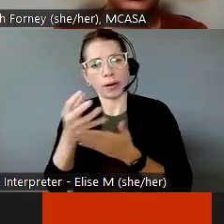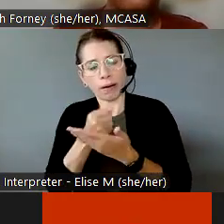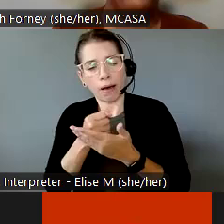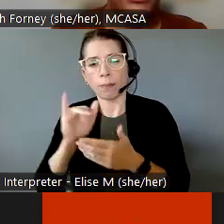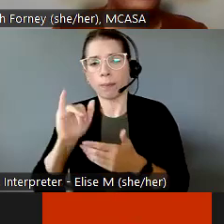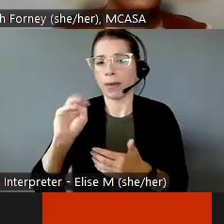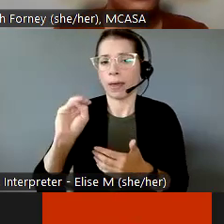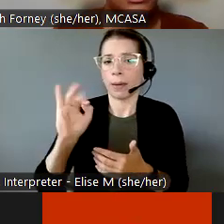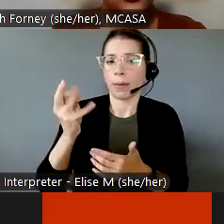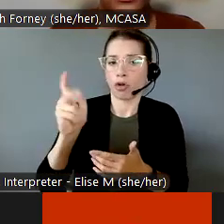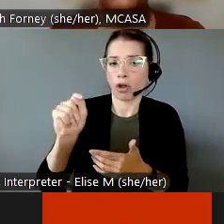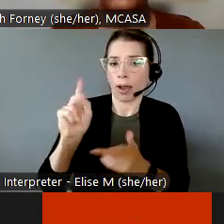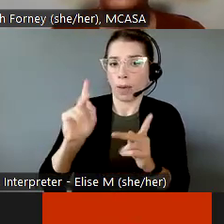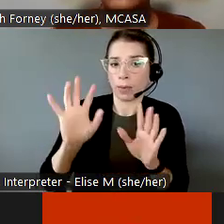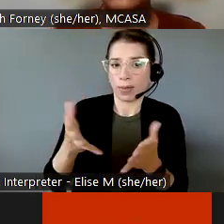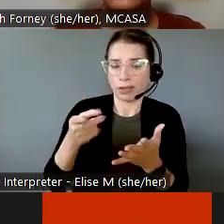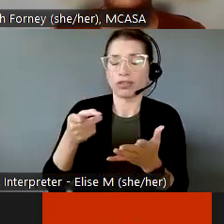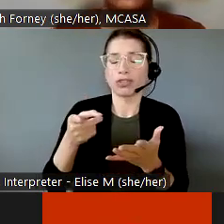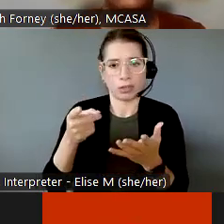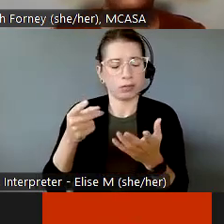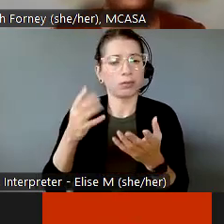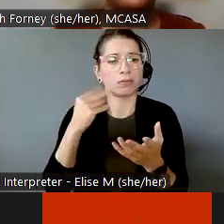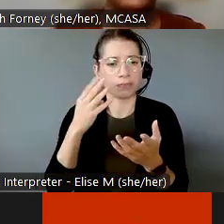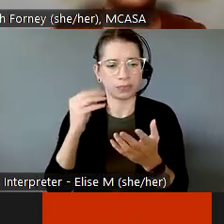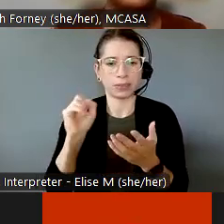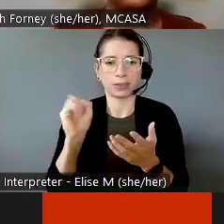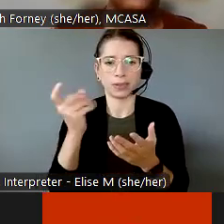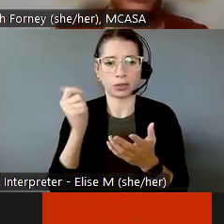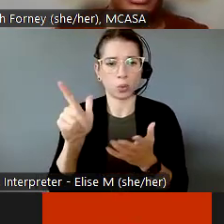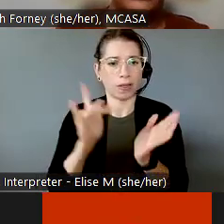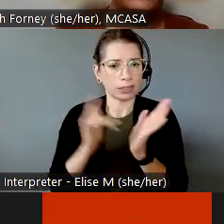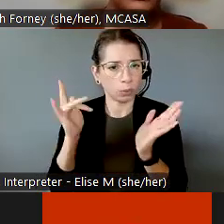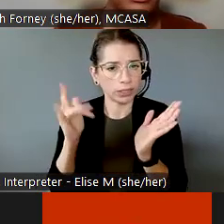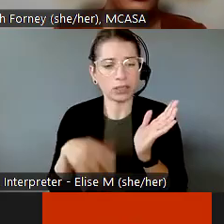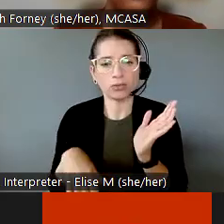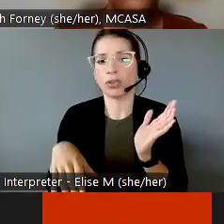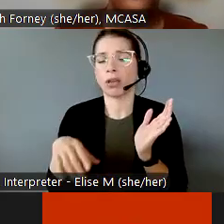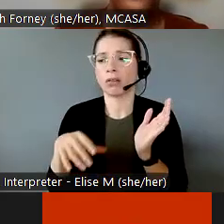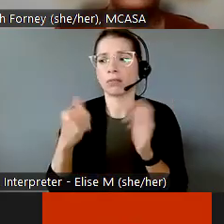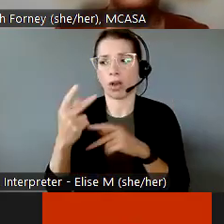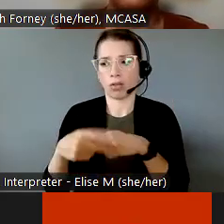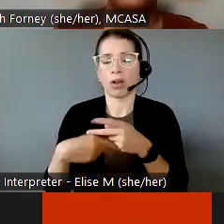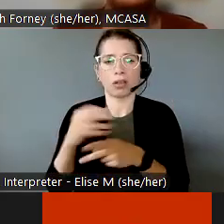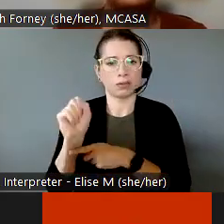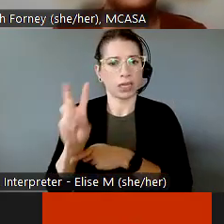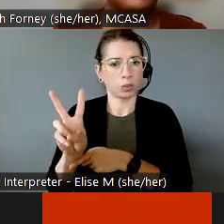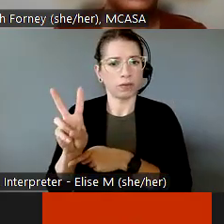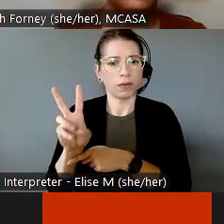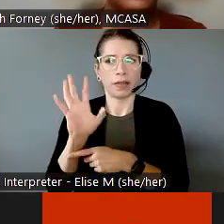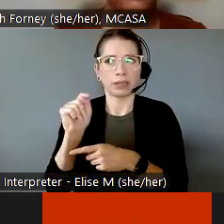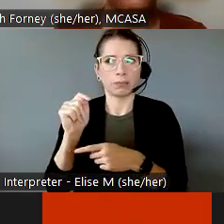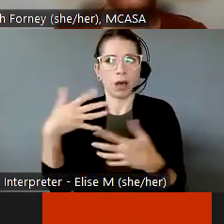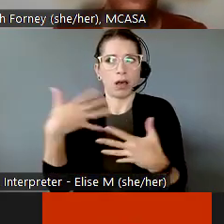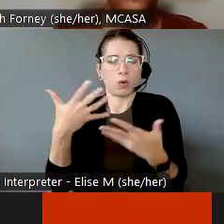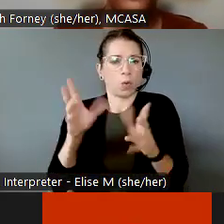population face sexual exploitation and other forms of sexual violence and are afraid to report these